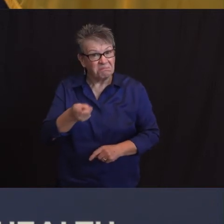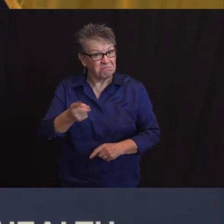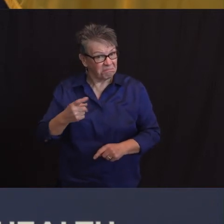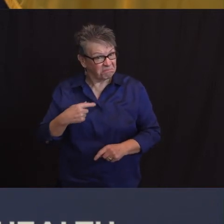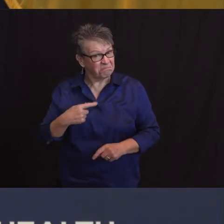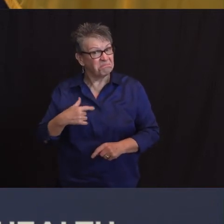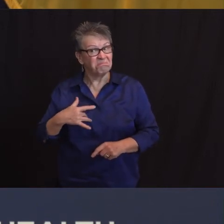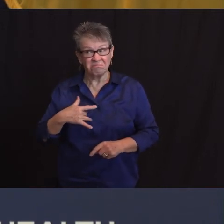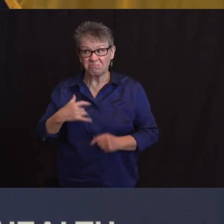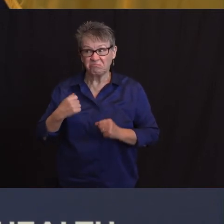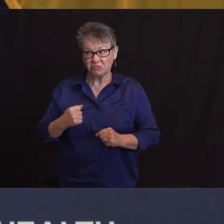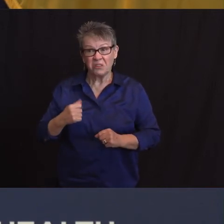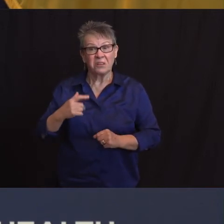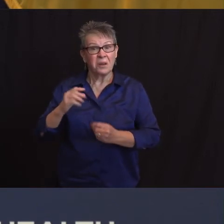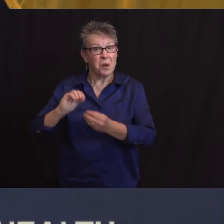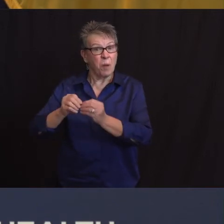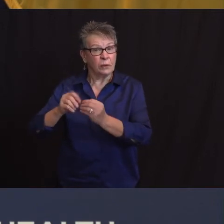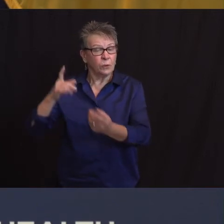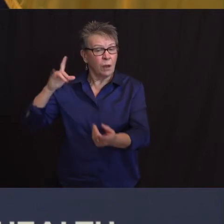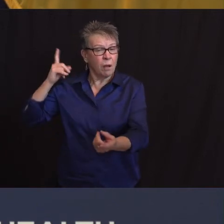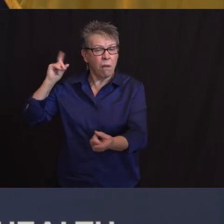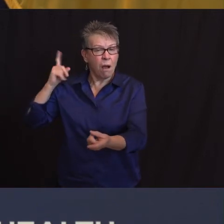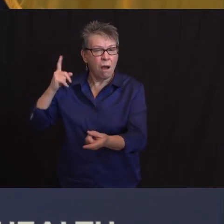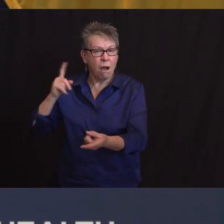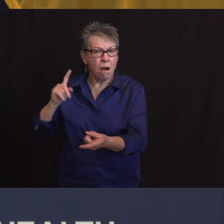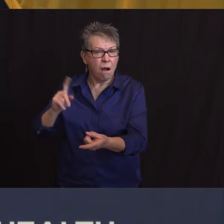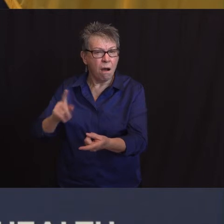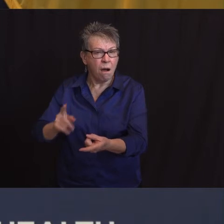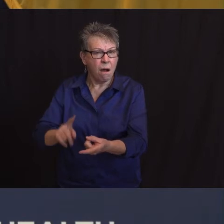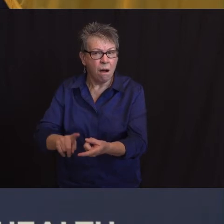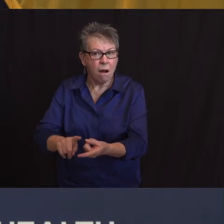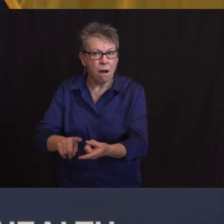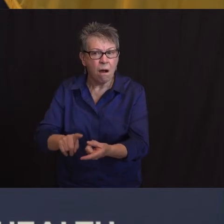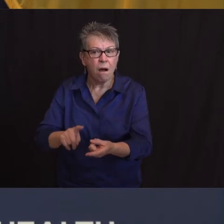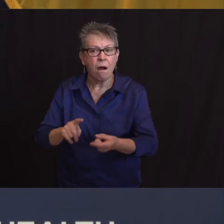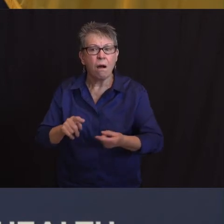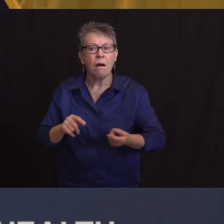the metrics that we cover begin to go down